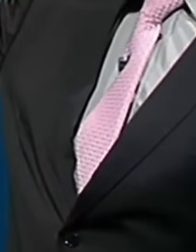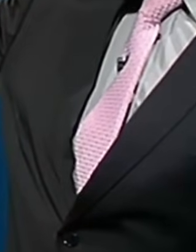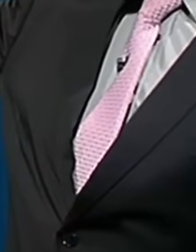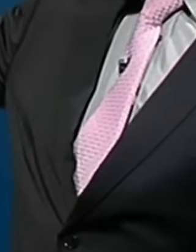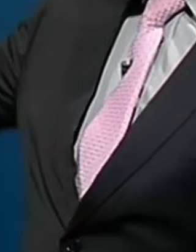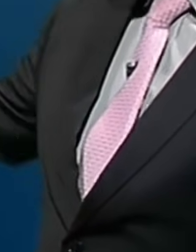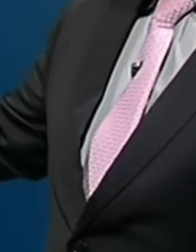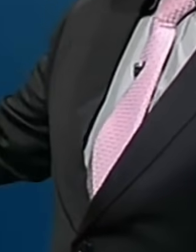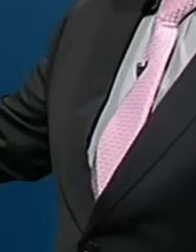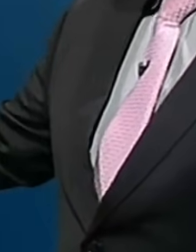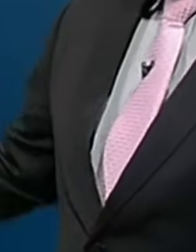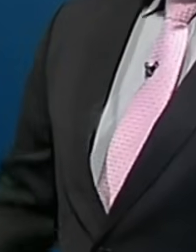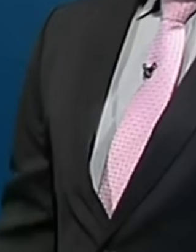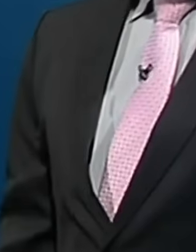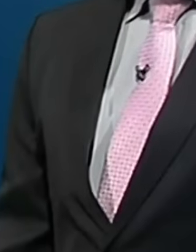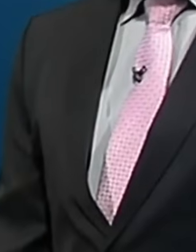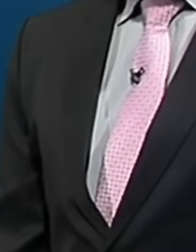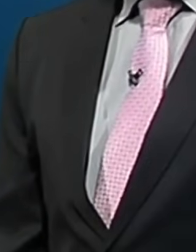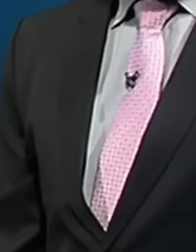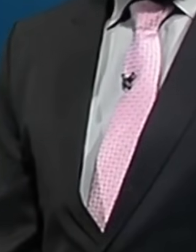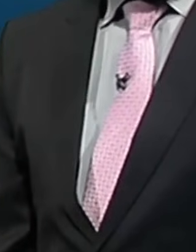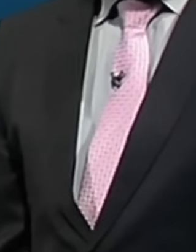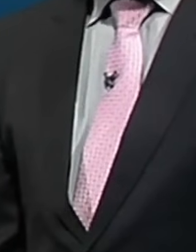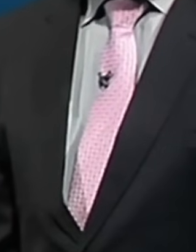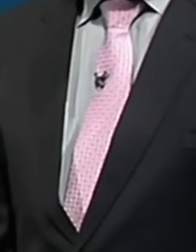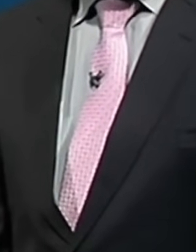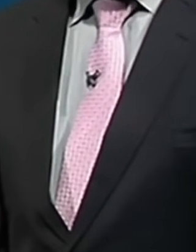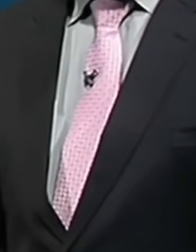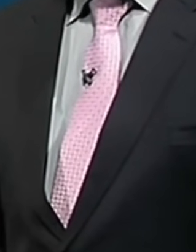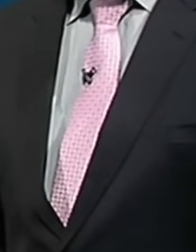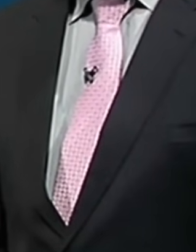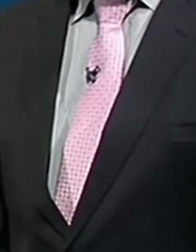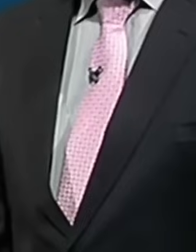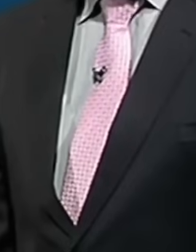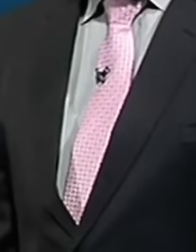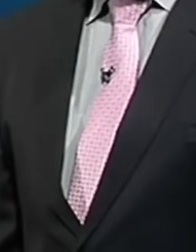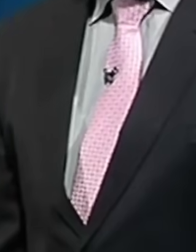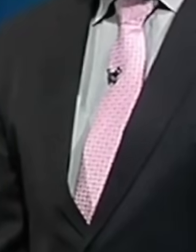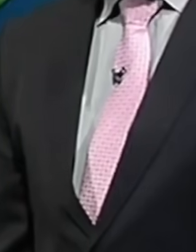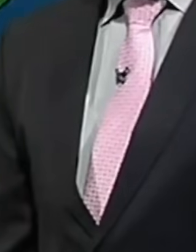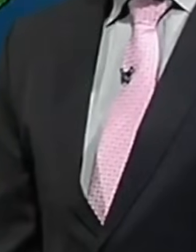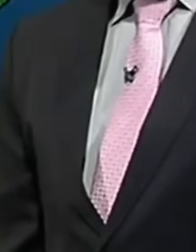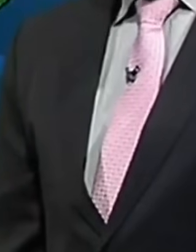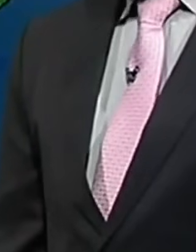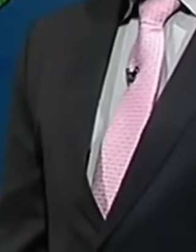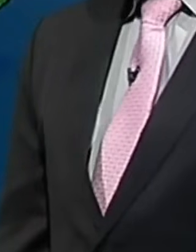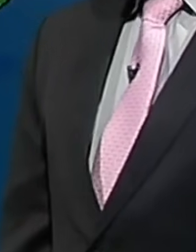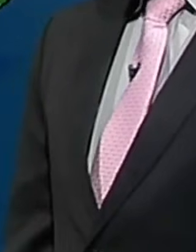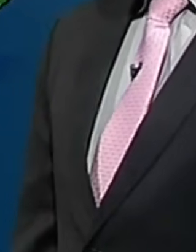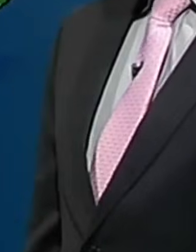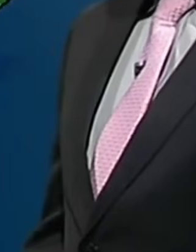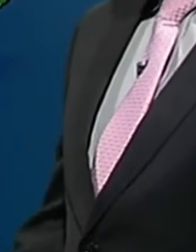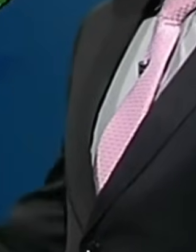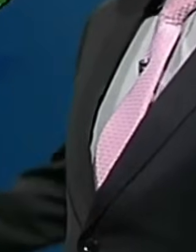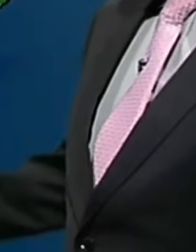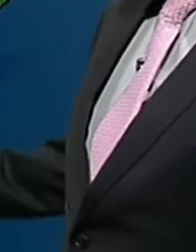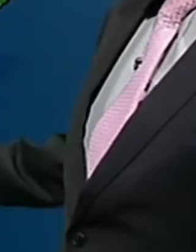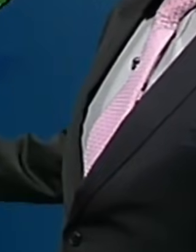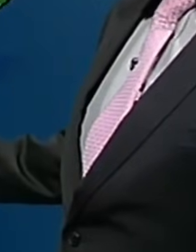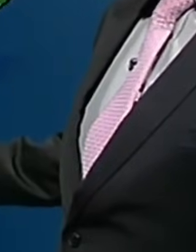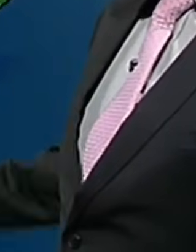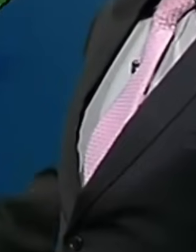ka mane ka Vryheid mashwa bile mtsemhlano ka mona ka Durban mme ha re shebile ka haro province ya ne ya Kapa Botjhabela teng re tla ba le maemo a tleng a phola